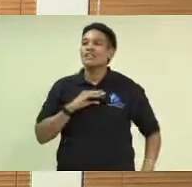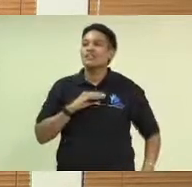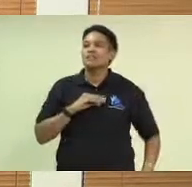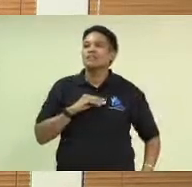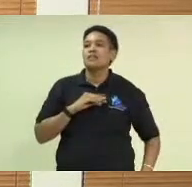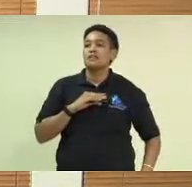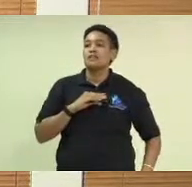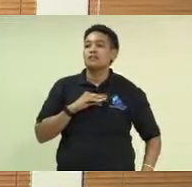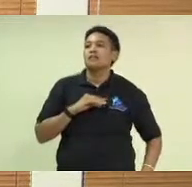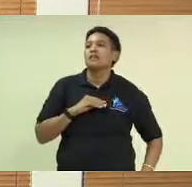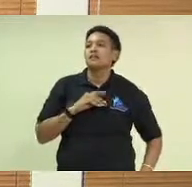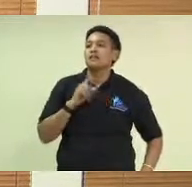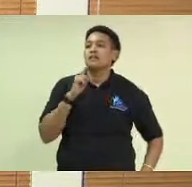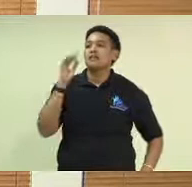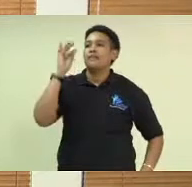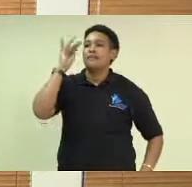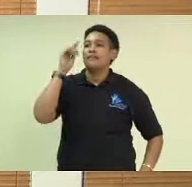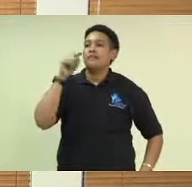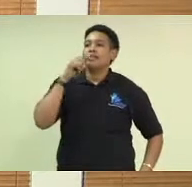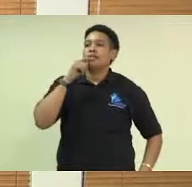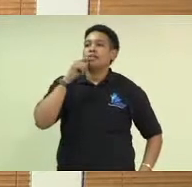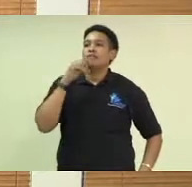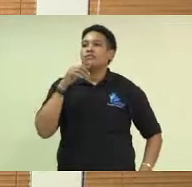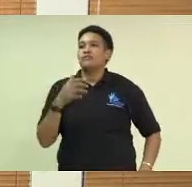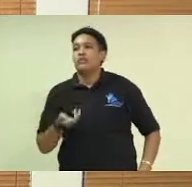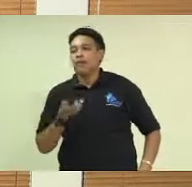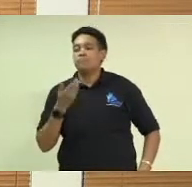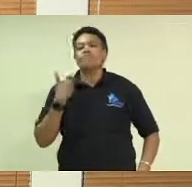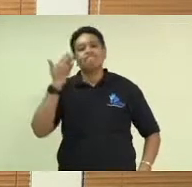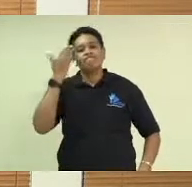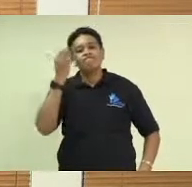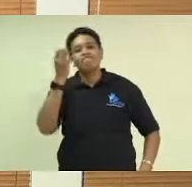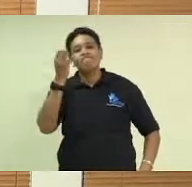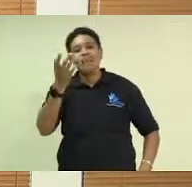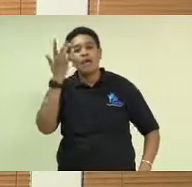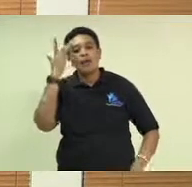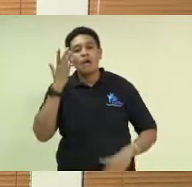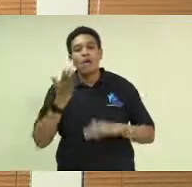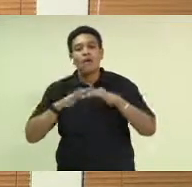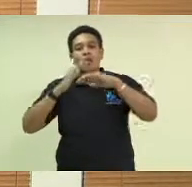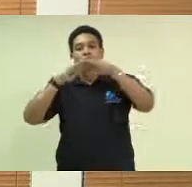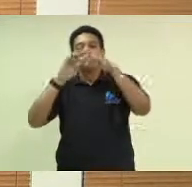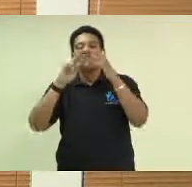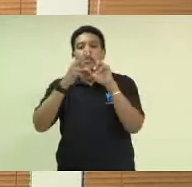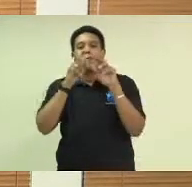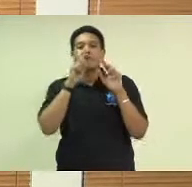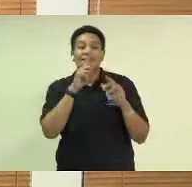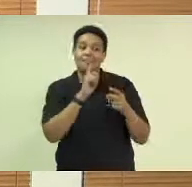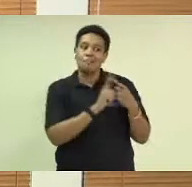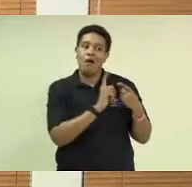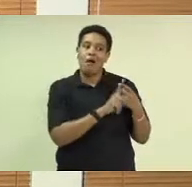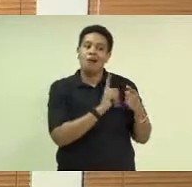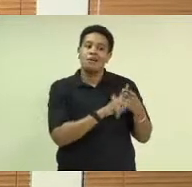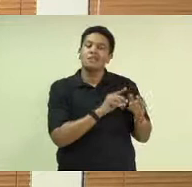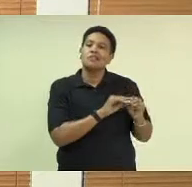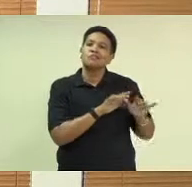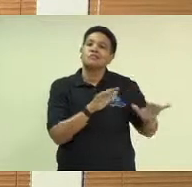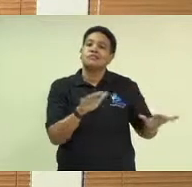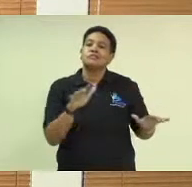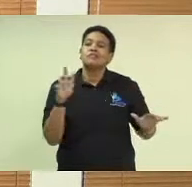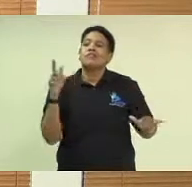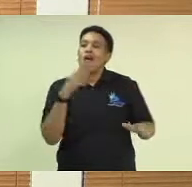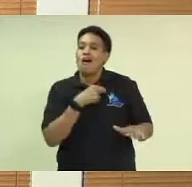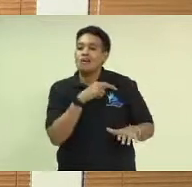It's concerning because of the increase in numbers in a number of the key categories: positivity,